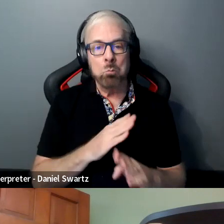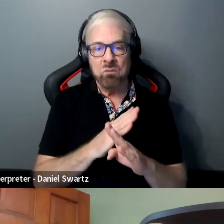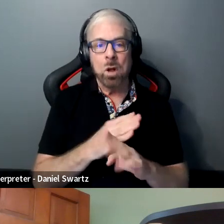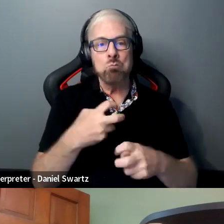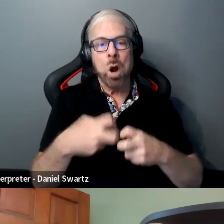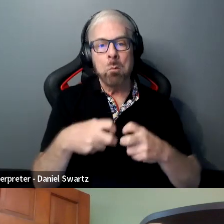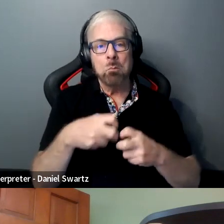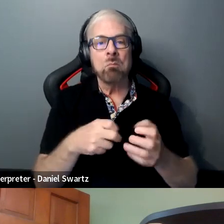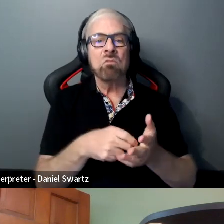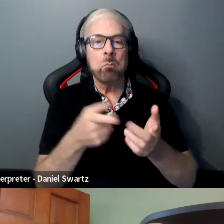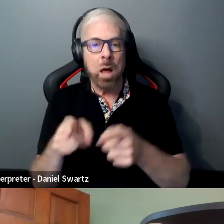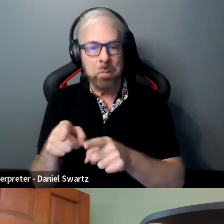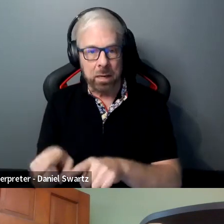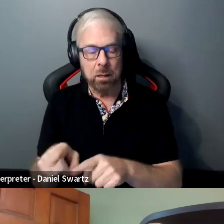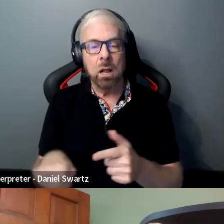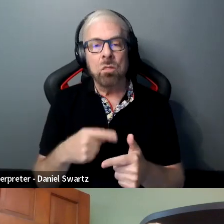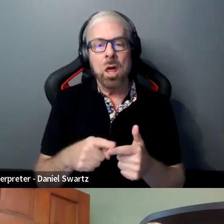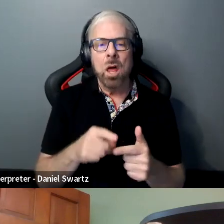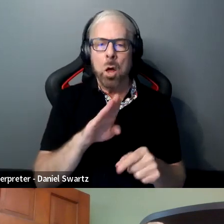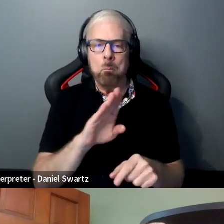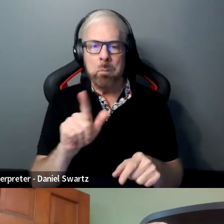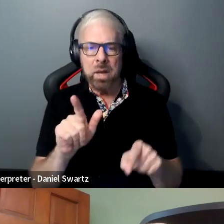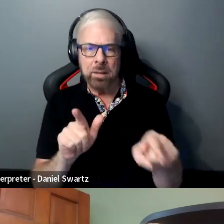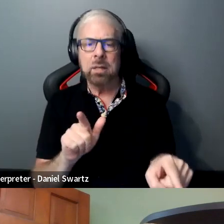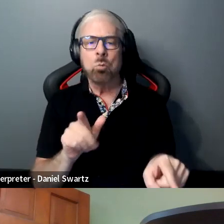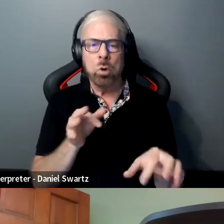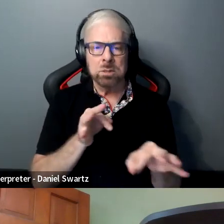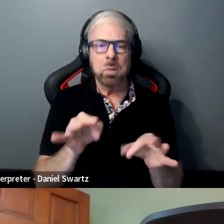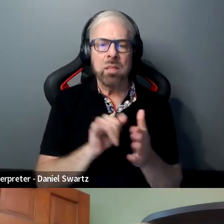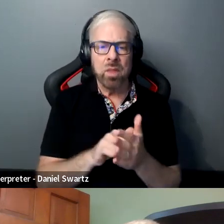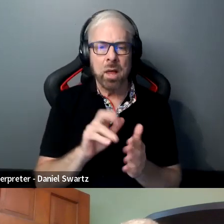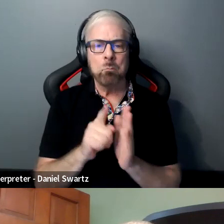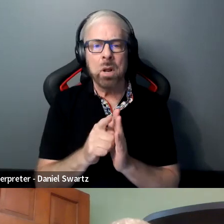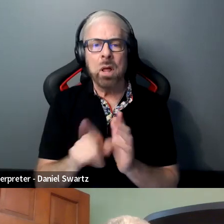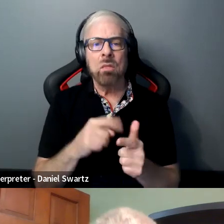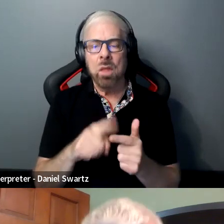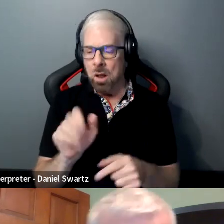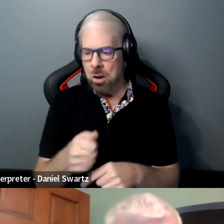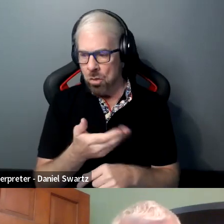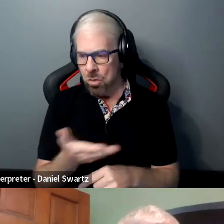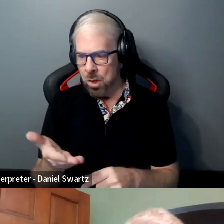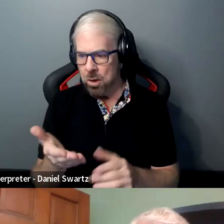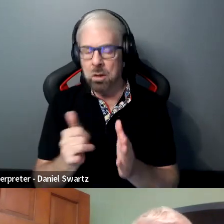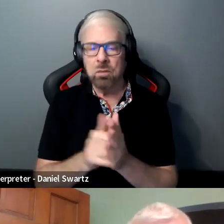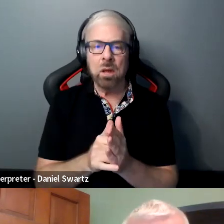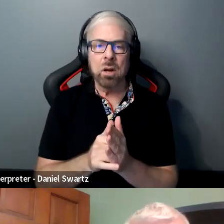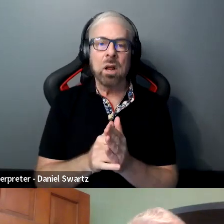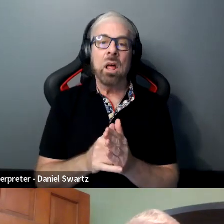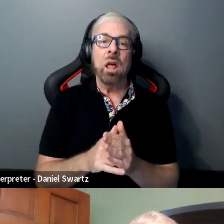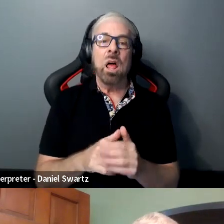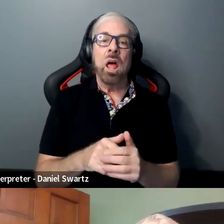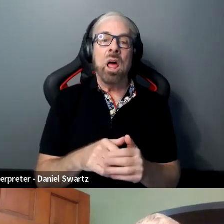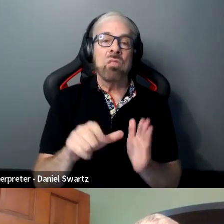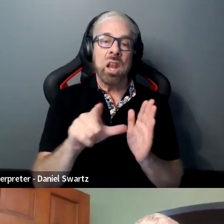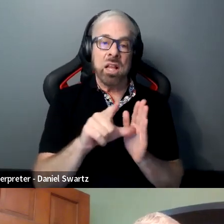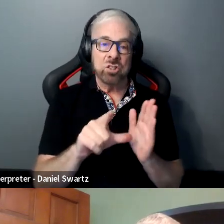occurring. And Bill's going to talk to you about that. Another thing that the legislation